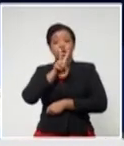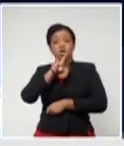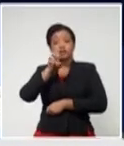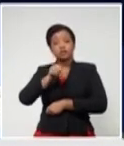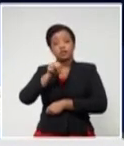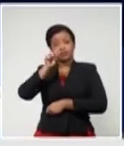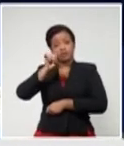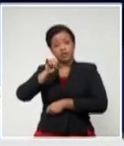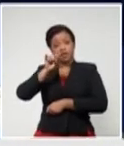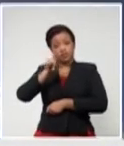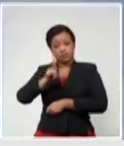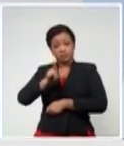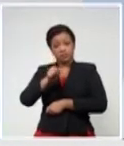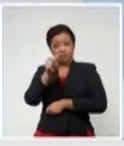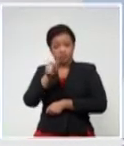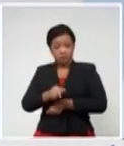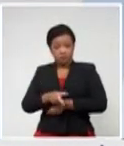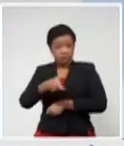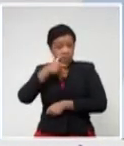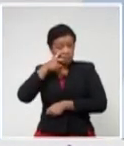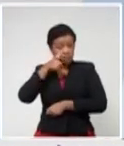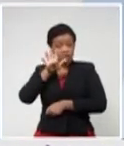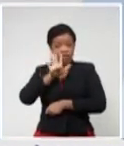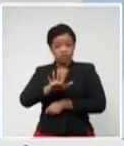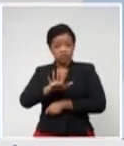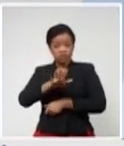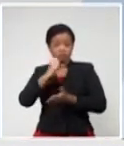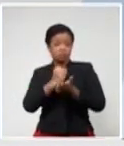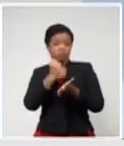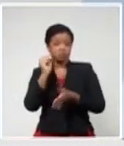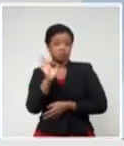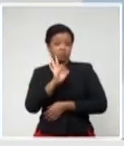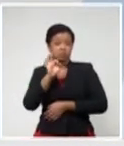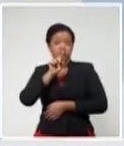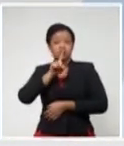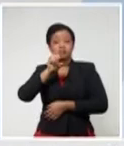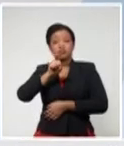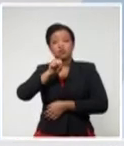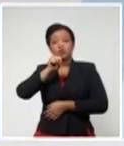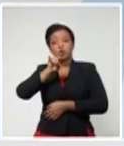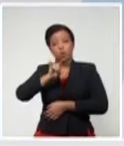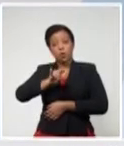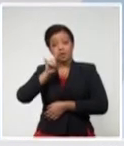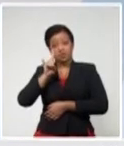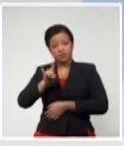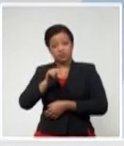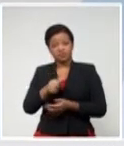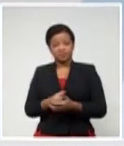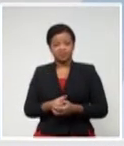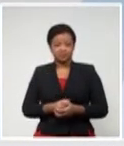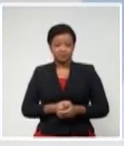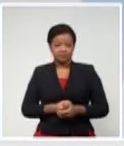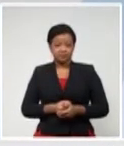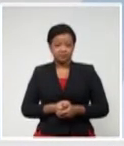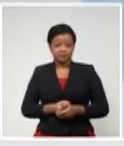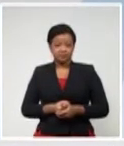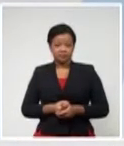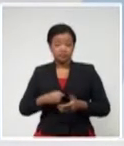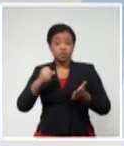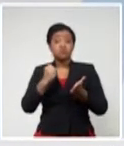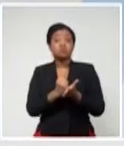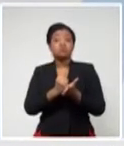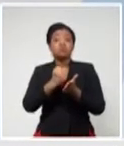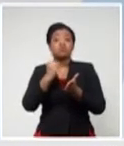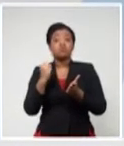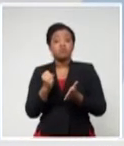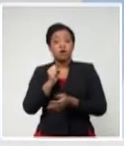Cuba. 5 are under observation, there are 199 suspected cases, and 57 confirmed